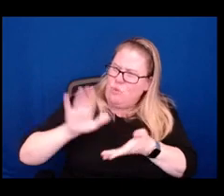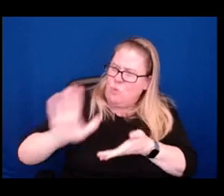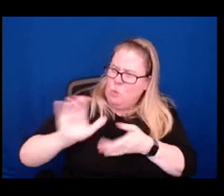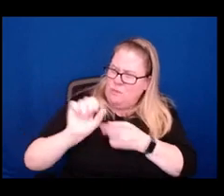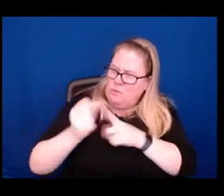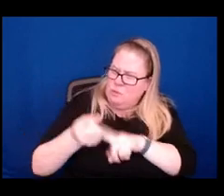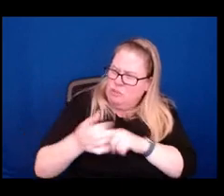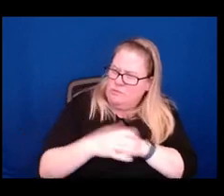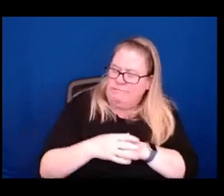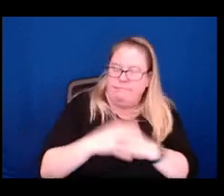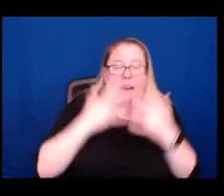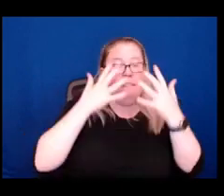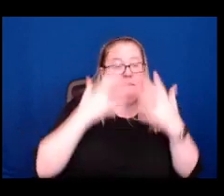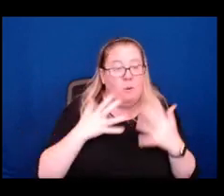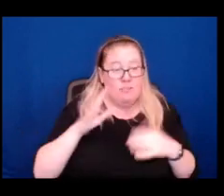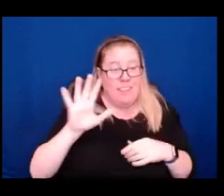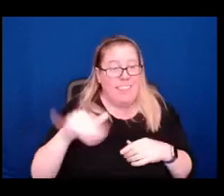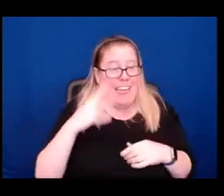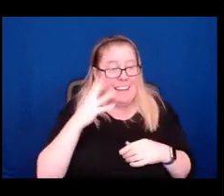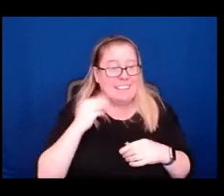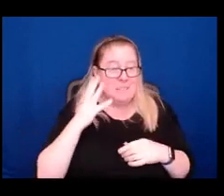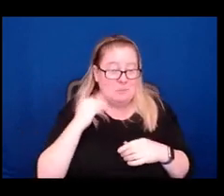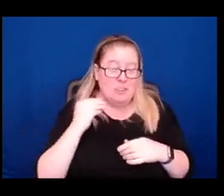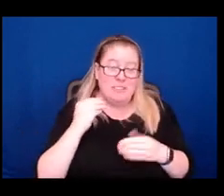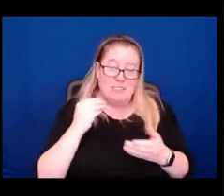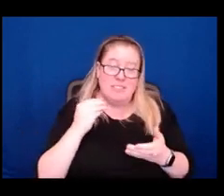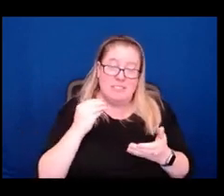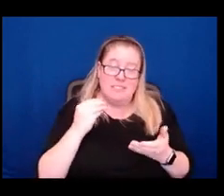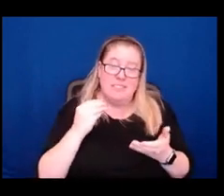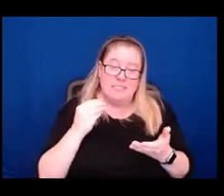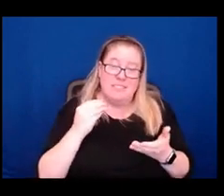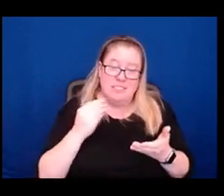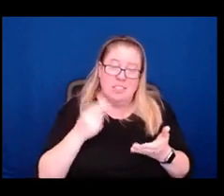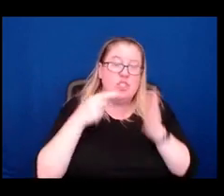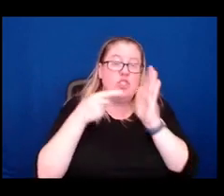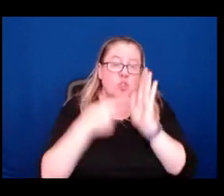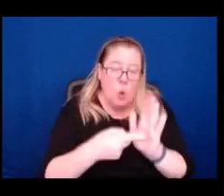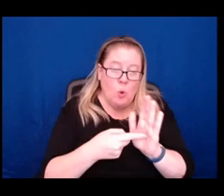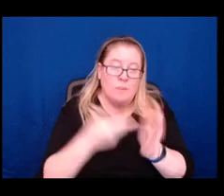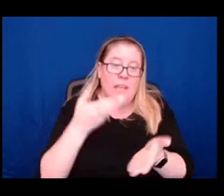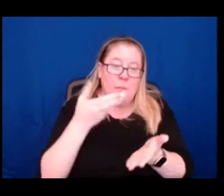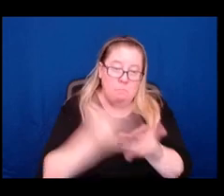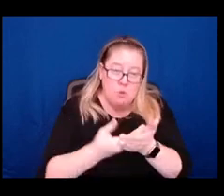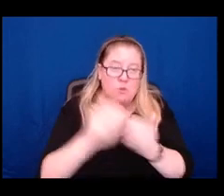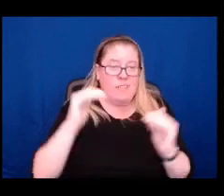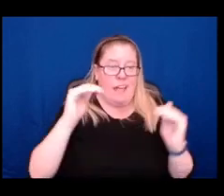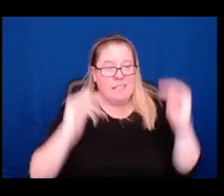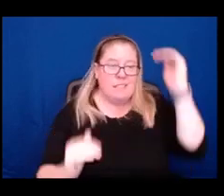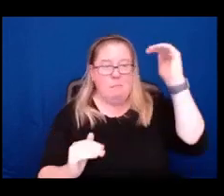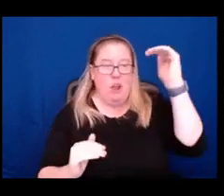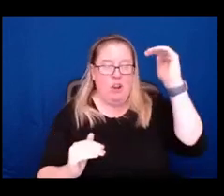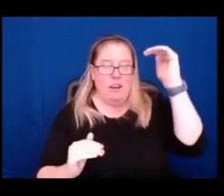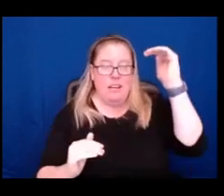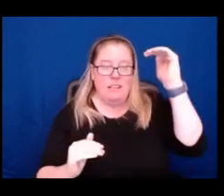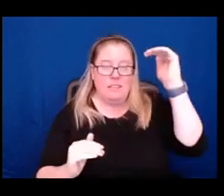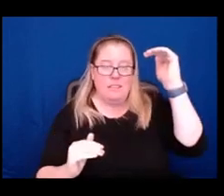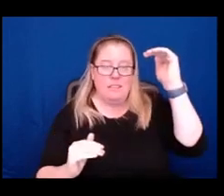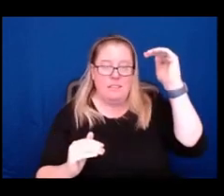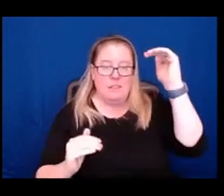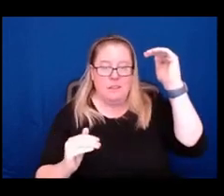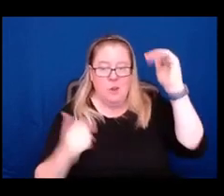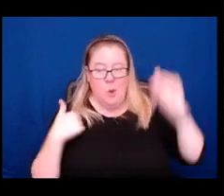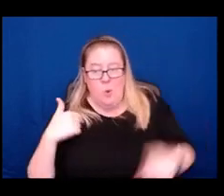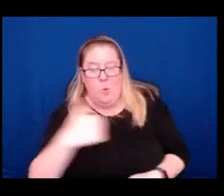conversation. Unfortunately, that experience is also testament to a lot of the disparities which I referenced in that statement, the fact